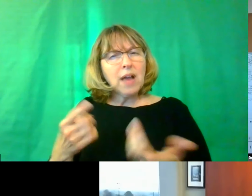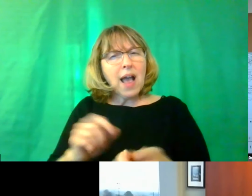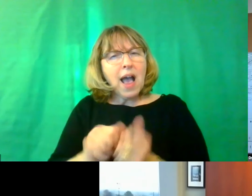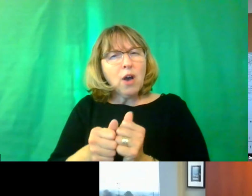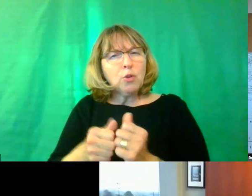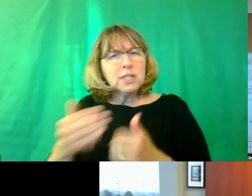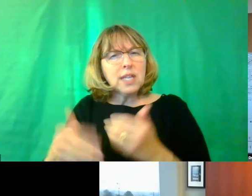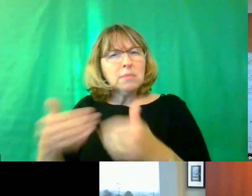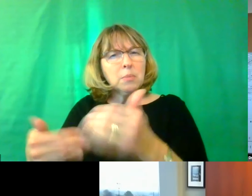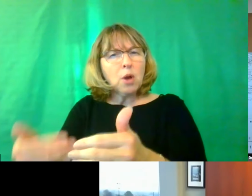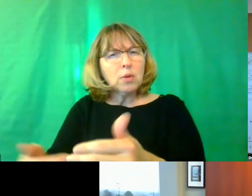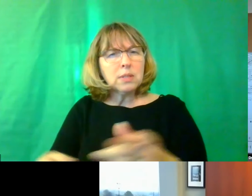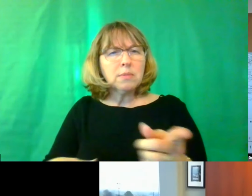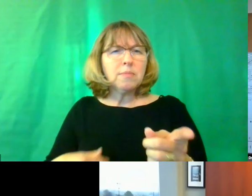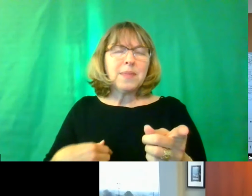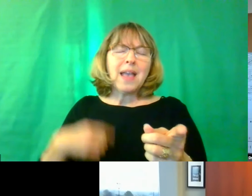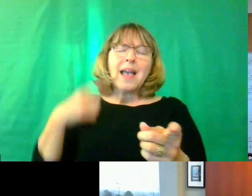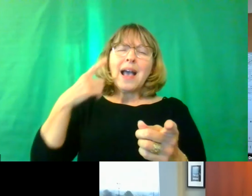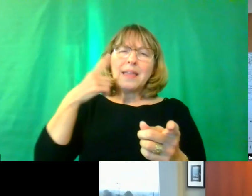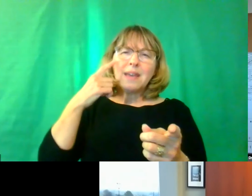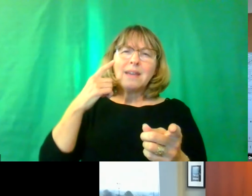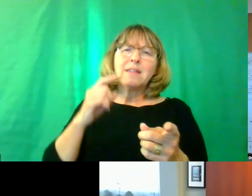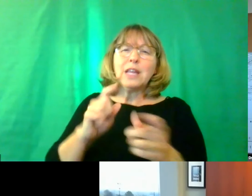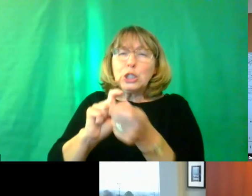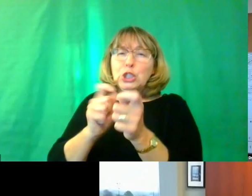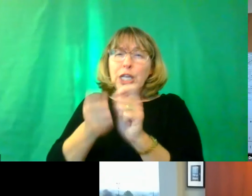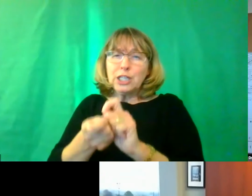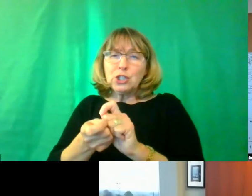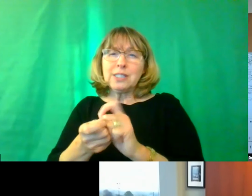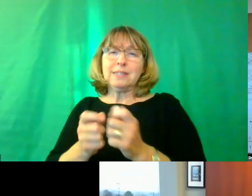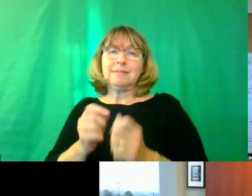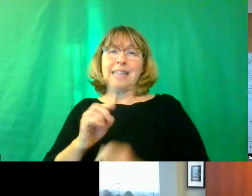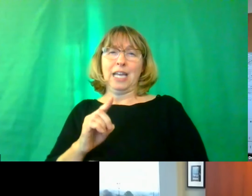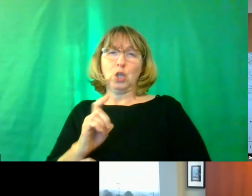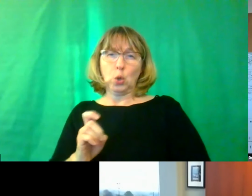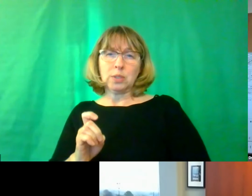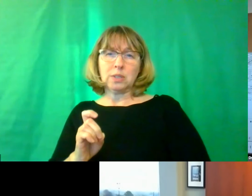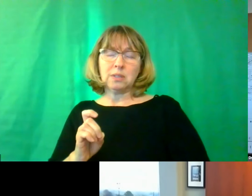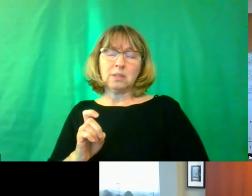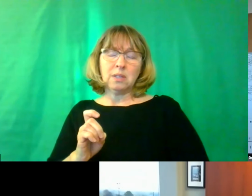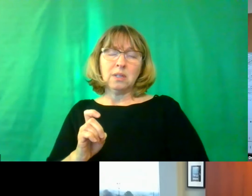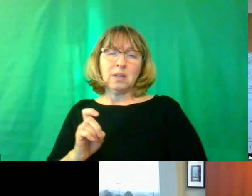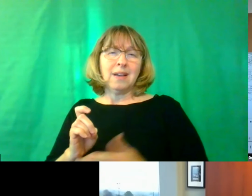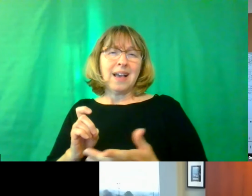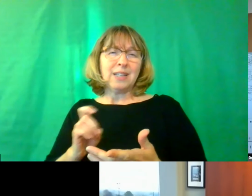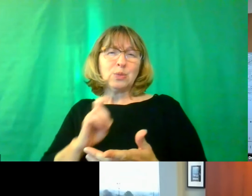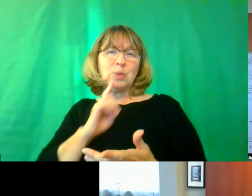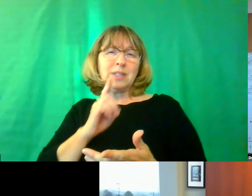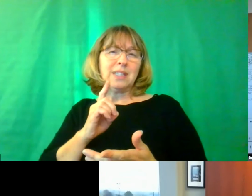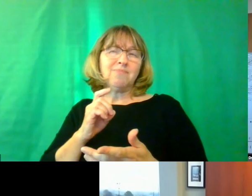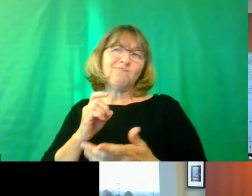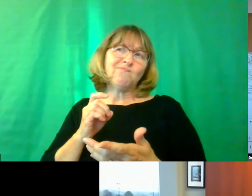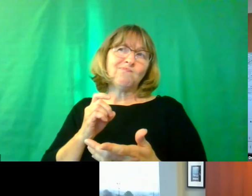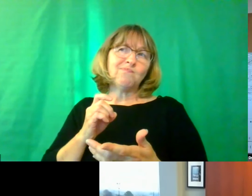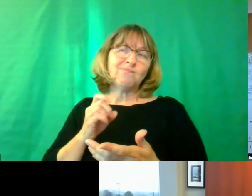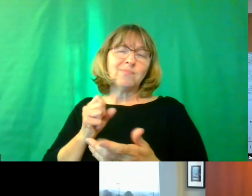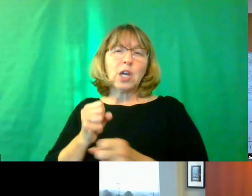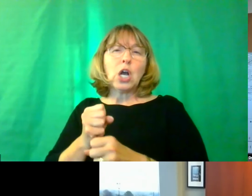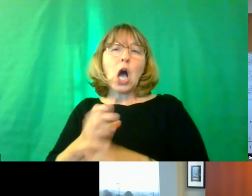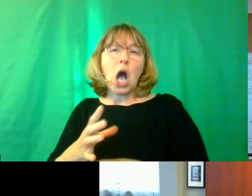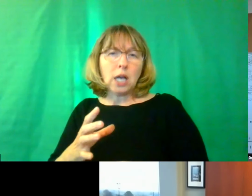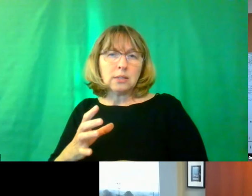by changes in diagnosis, and people have shown a little bit of that. But I don't think that can explain the whole thing.